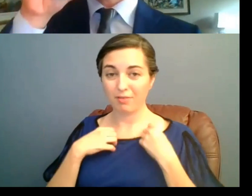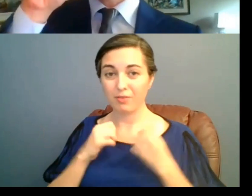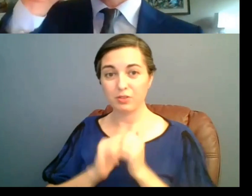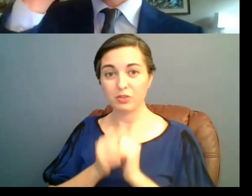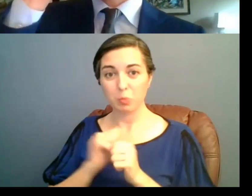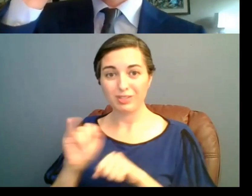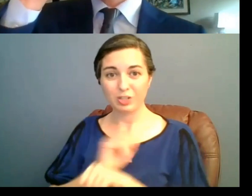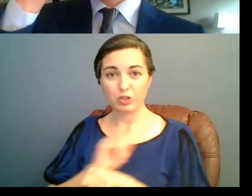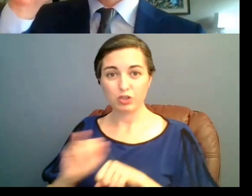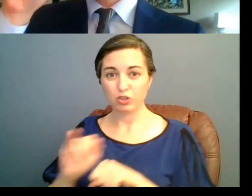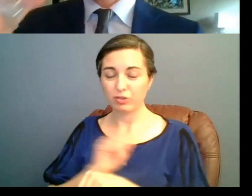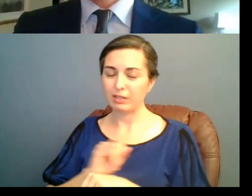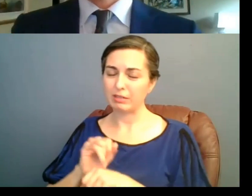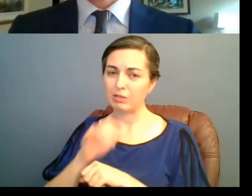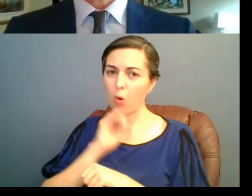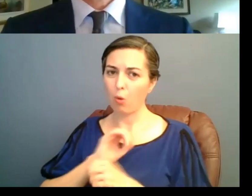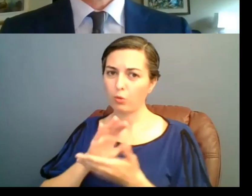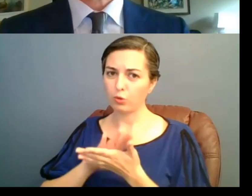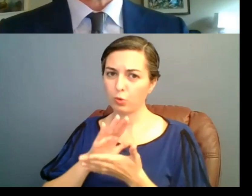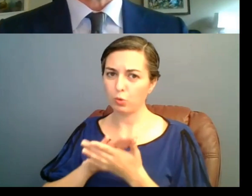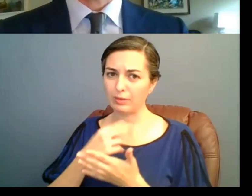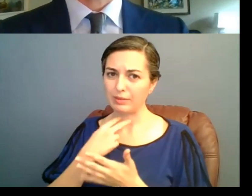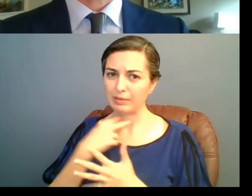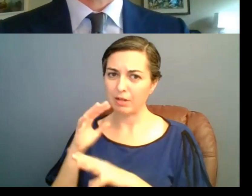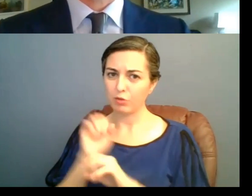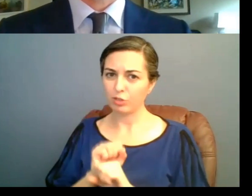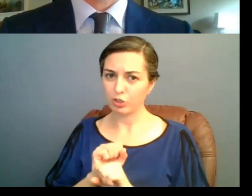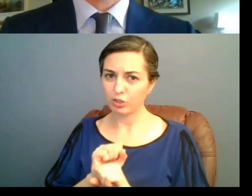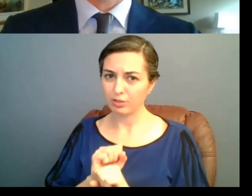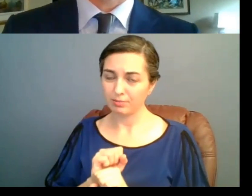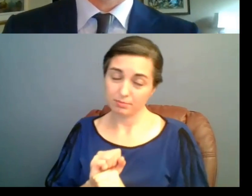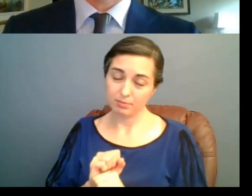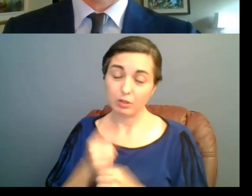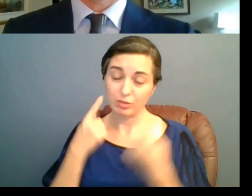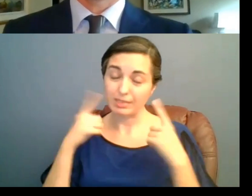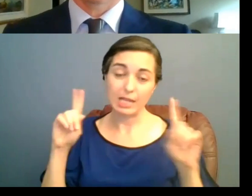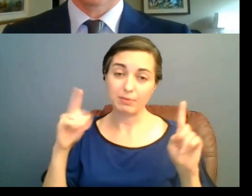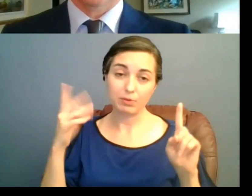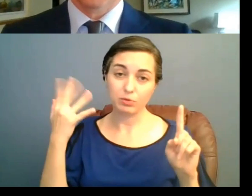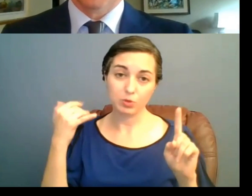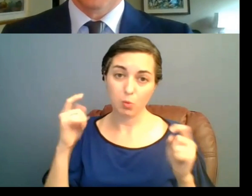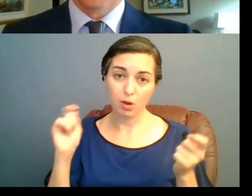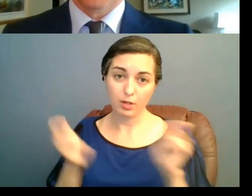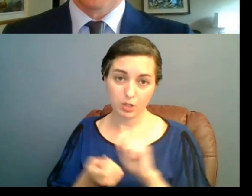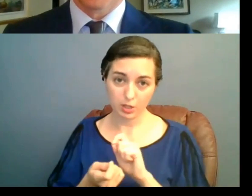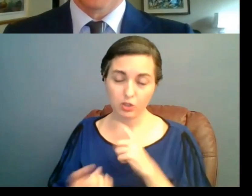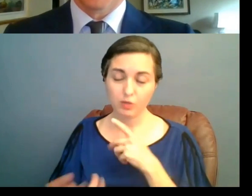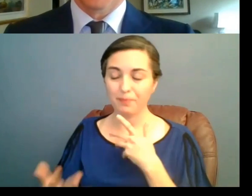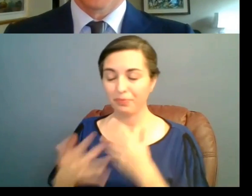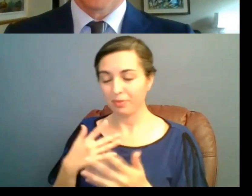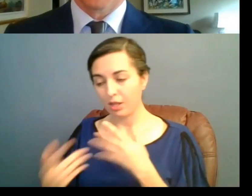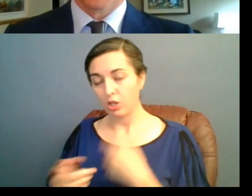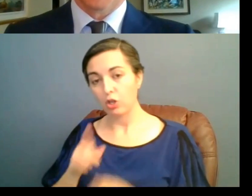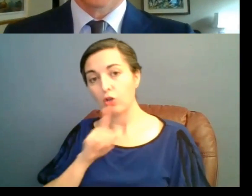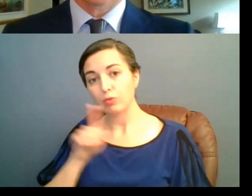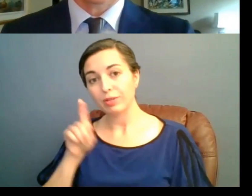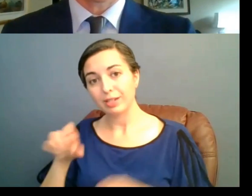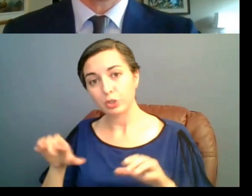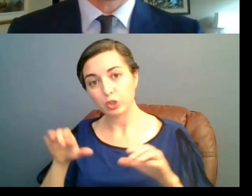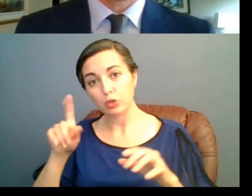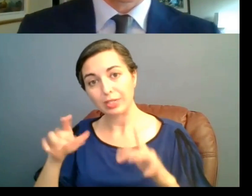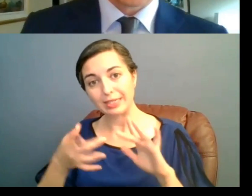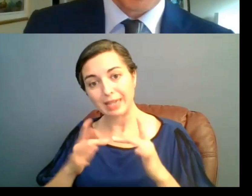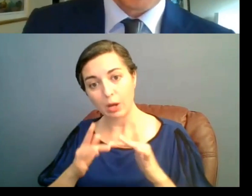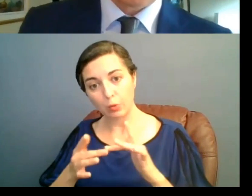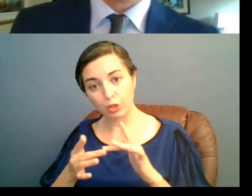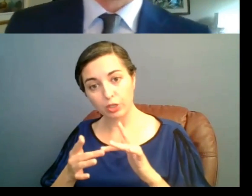its ways. There's very successful business, so why would they change? So what you really need to do is you need to network, and then you